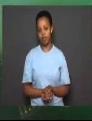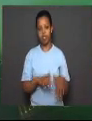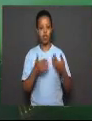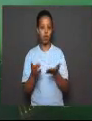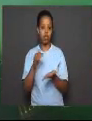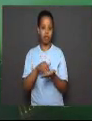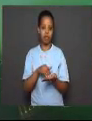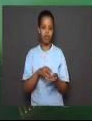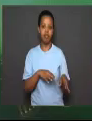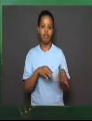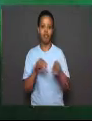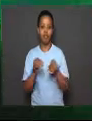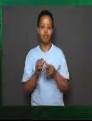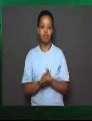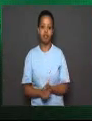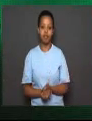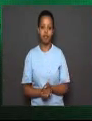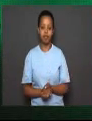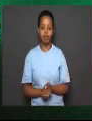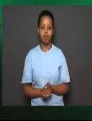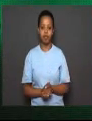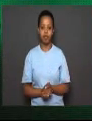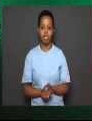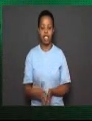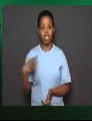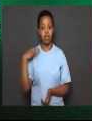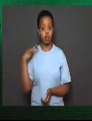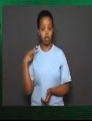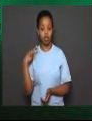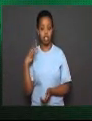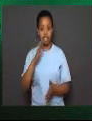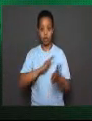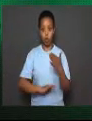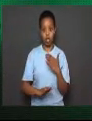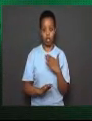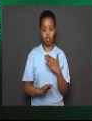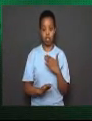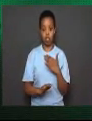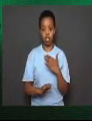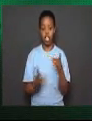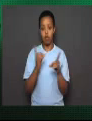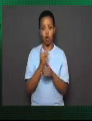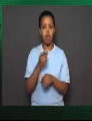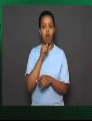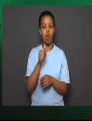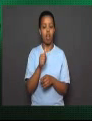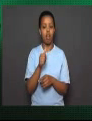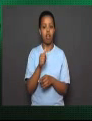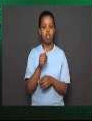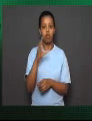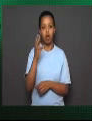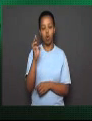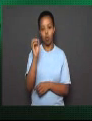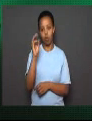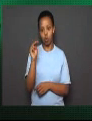Welcome back, students. An individual may be born with an abnormal number of